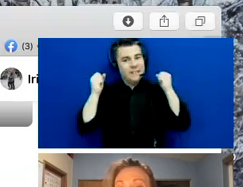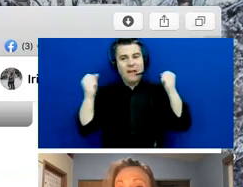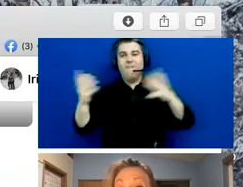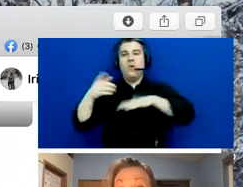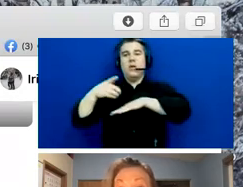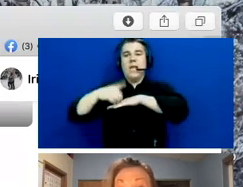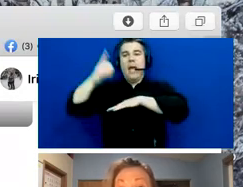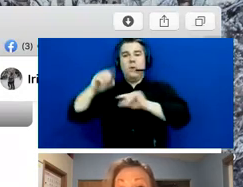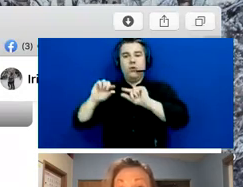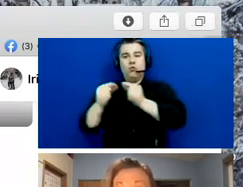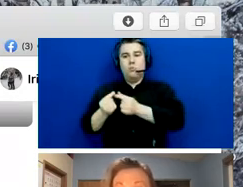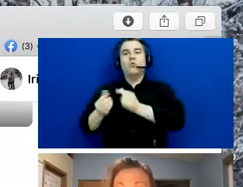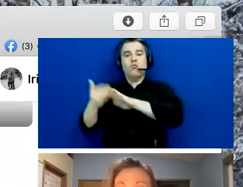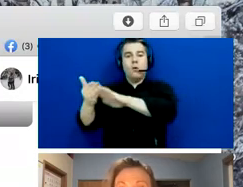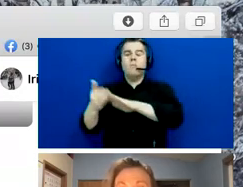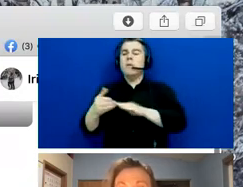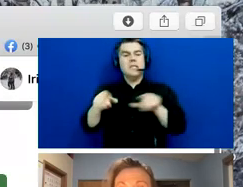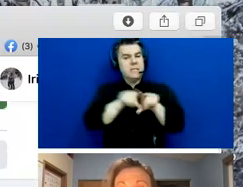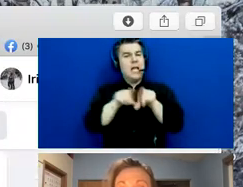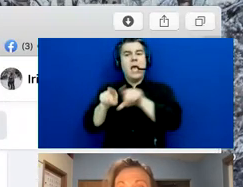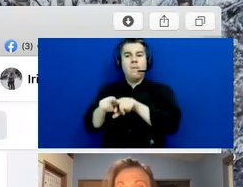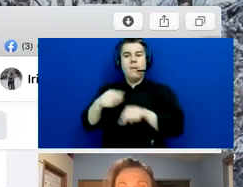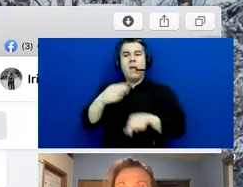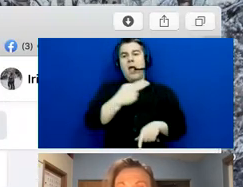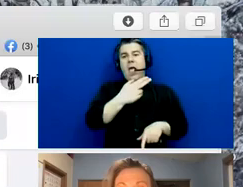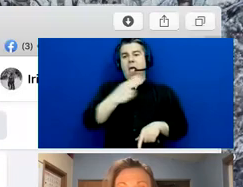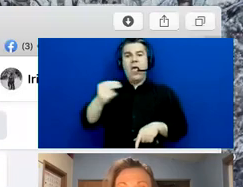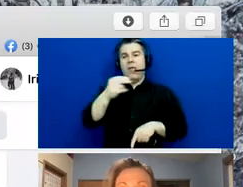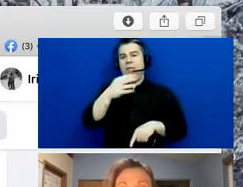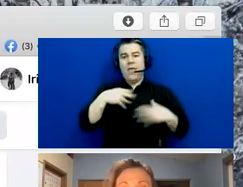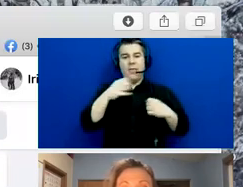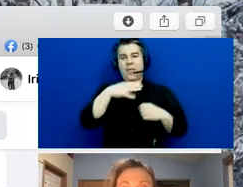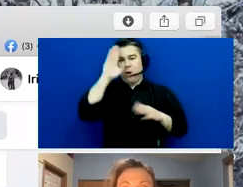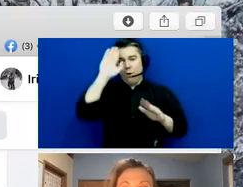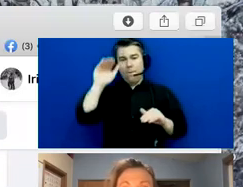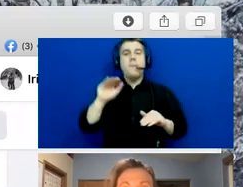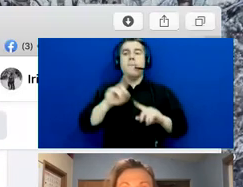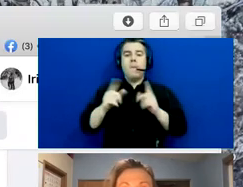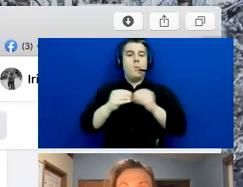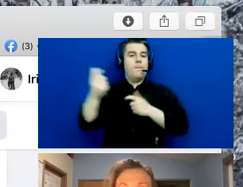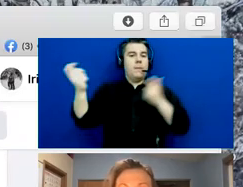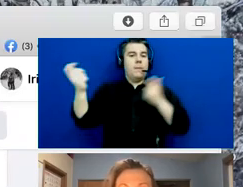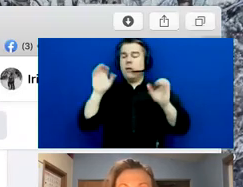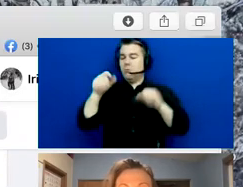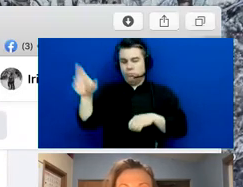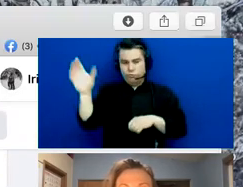and it is the same thing as Health and Hope. It's just on a bigger scale. You can search